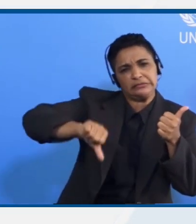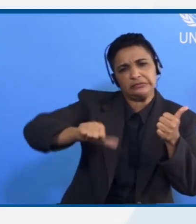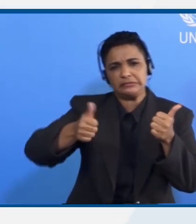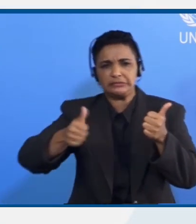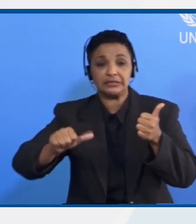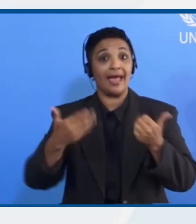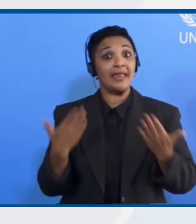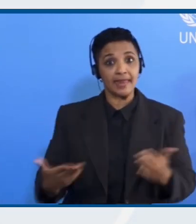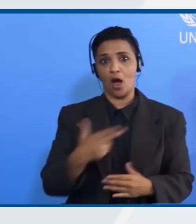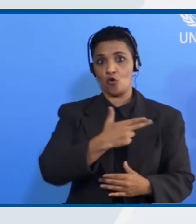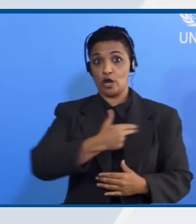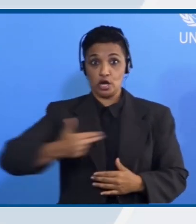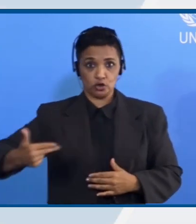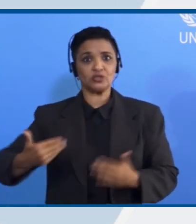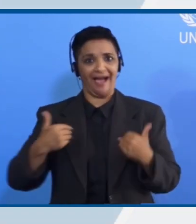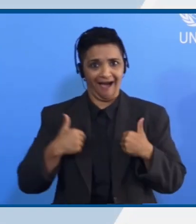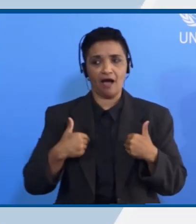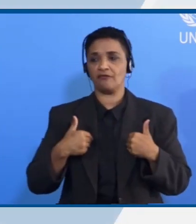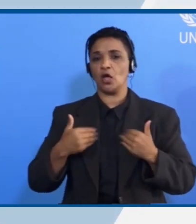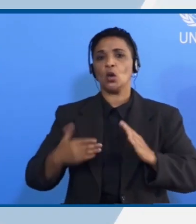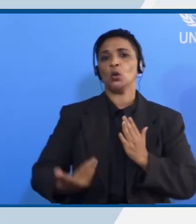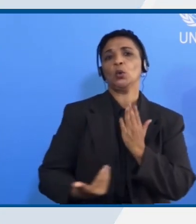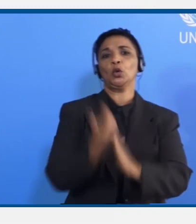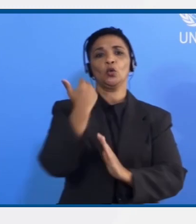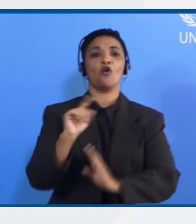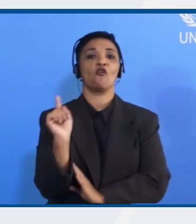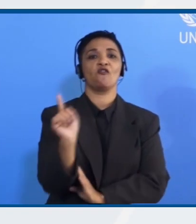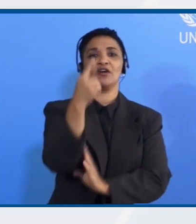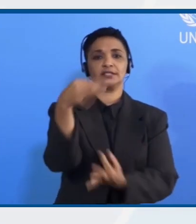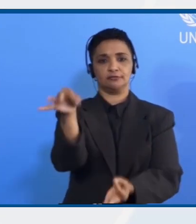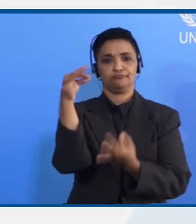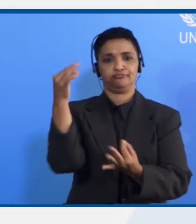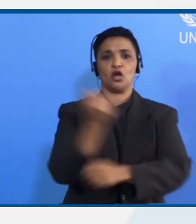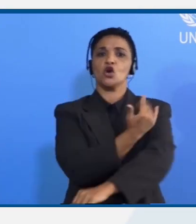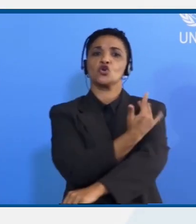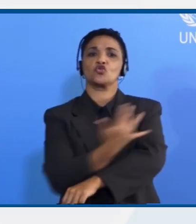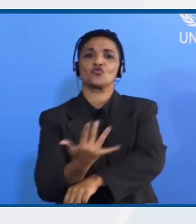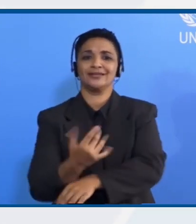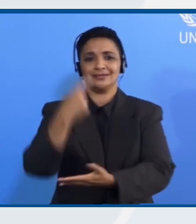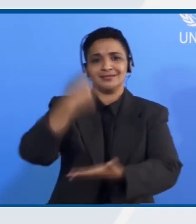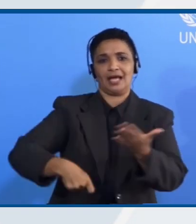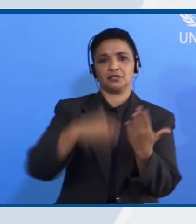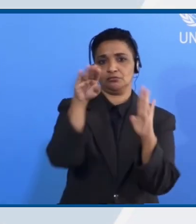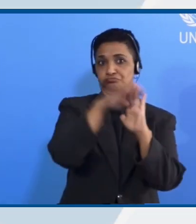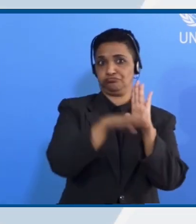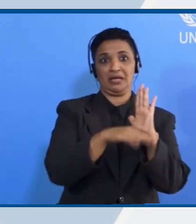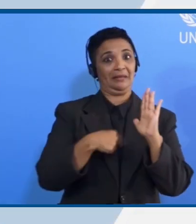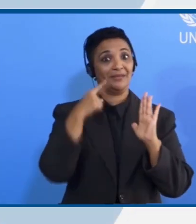just ventured into issuing a first version of their green taxonomy, and I would say it's far from